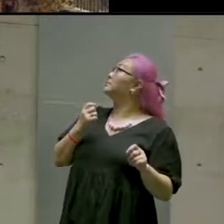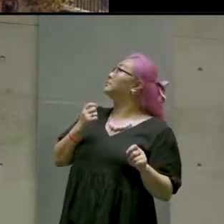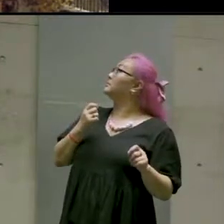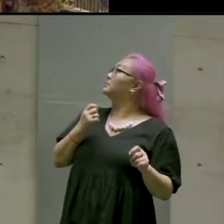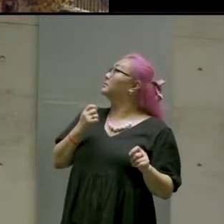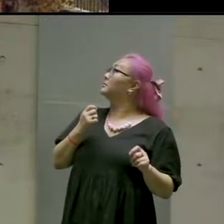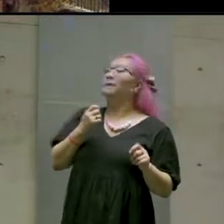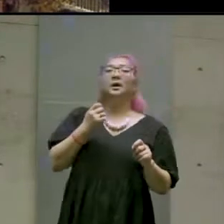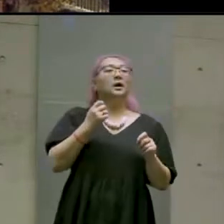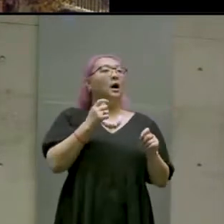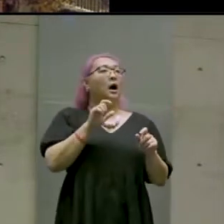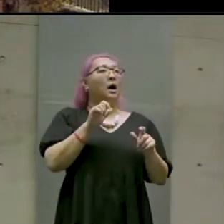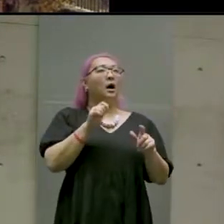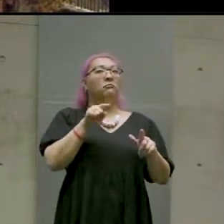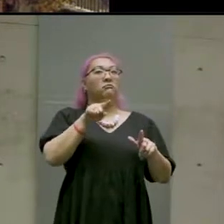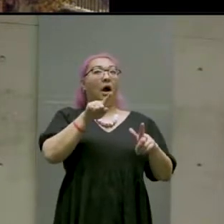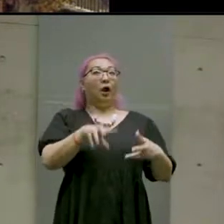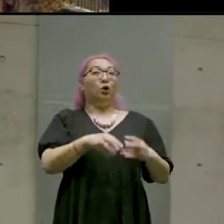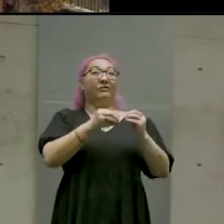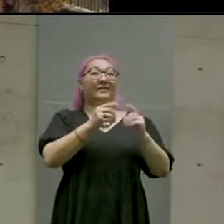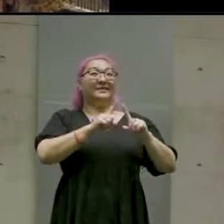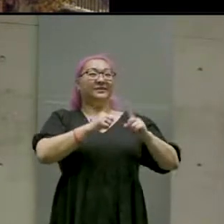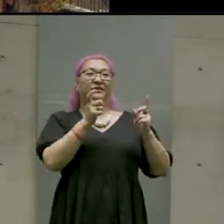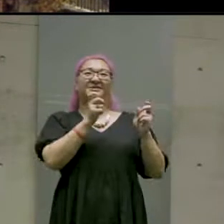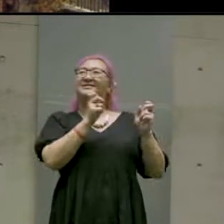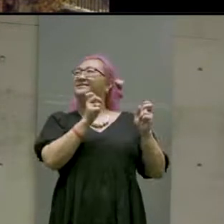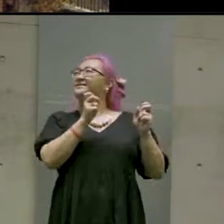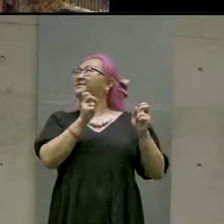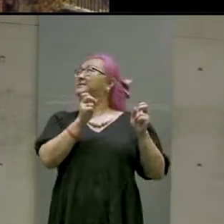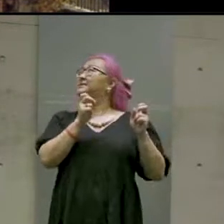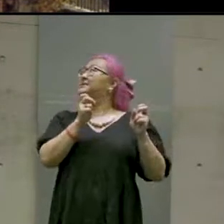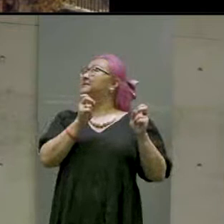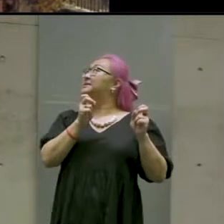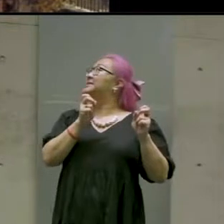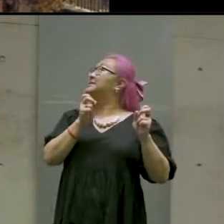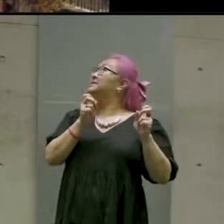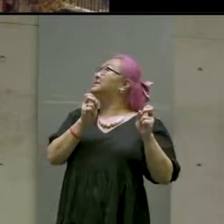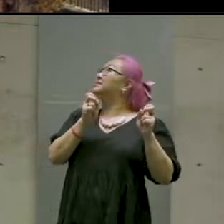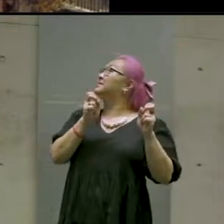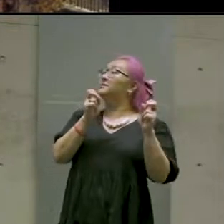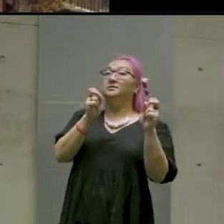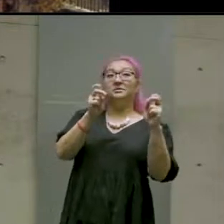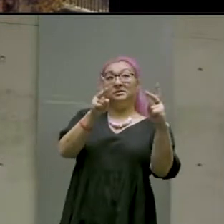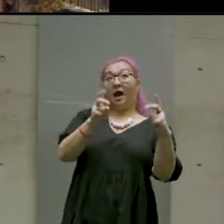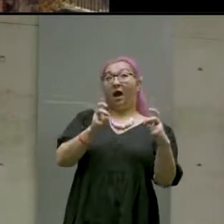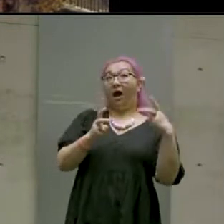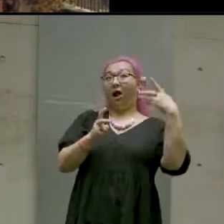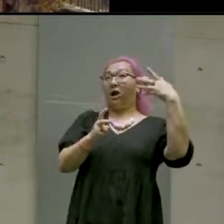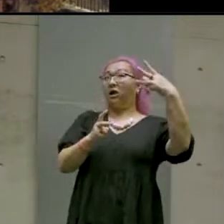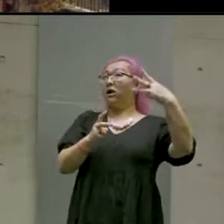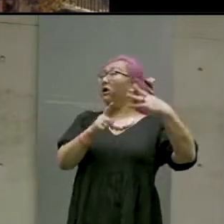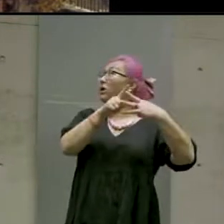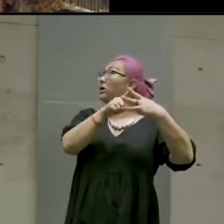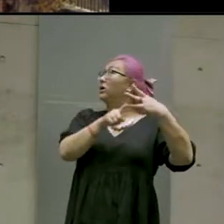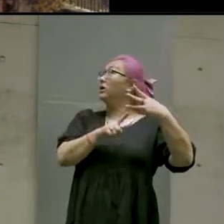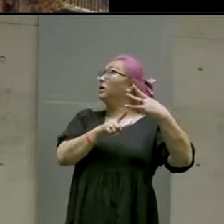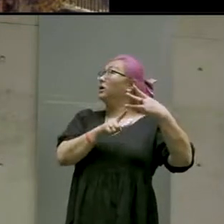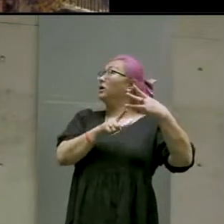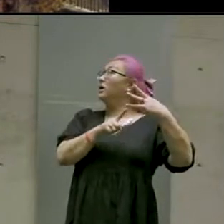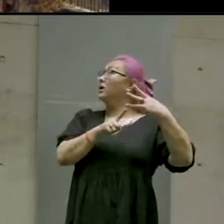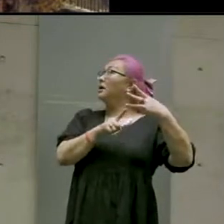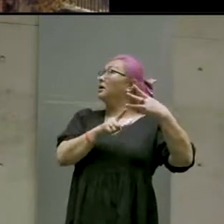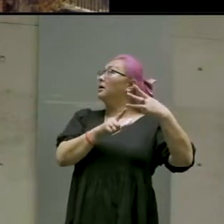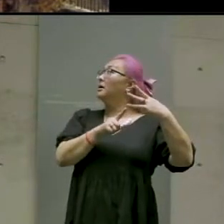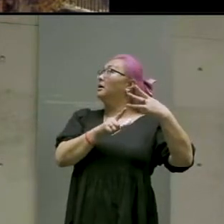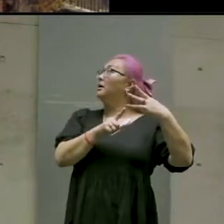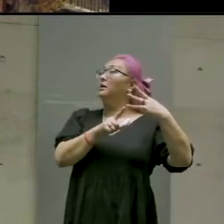different in terms of choice. So, for example, when you're presented with this choice, it means that's going to influence your game. But if you choose the other